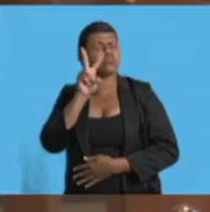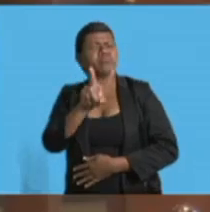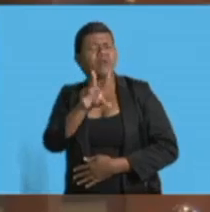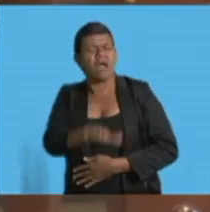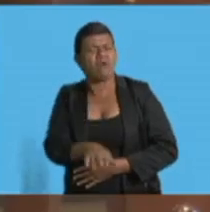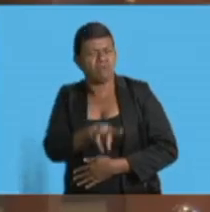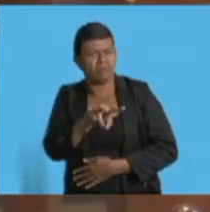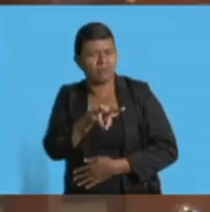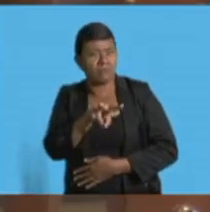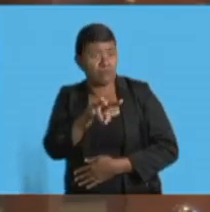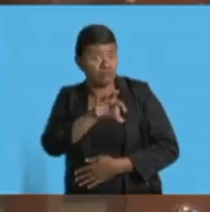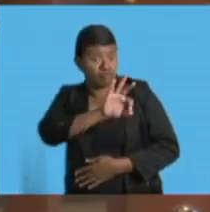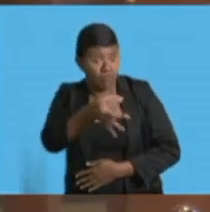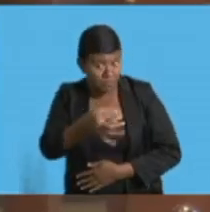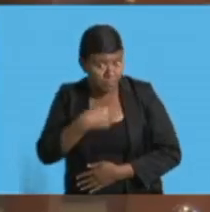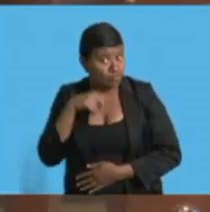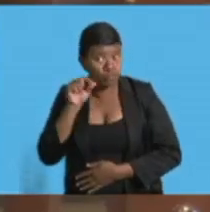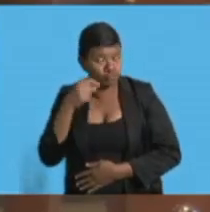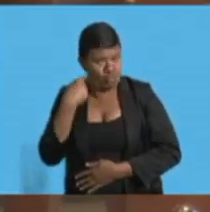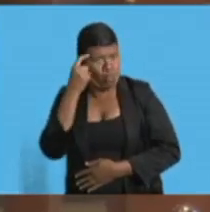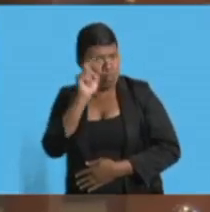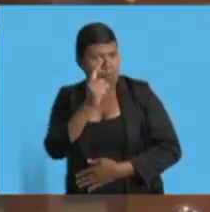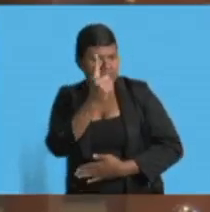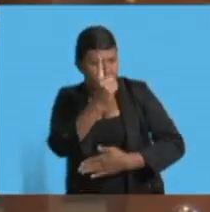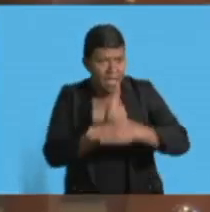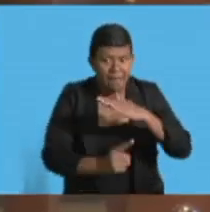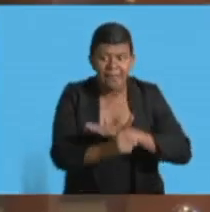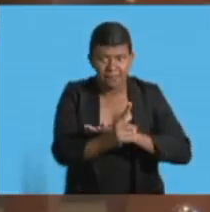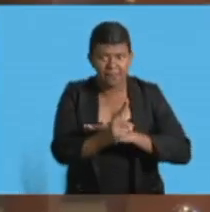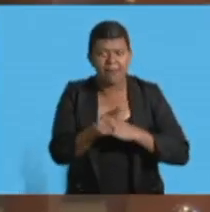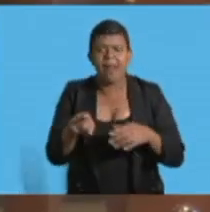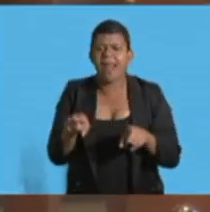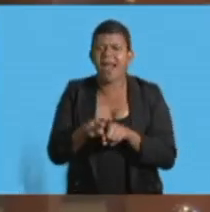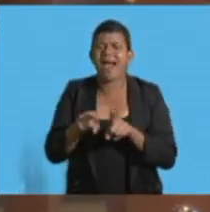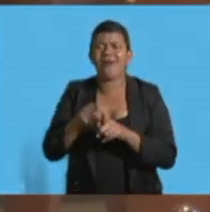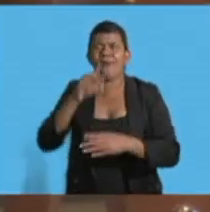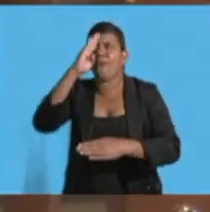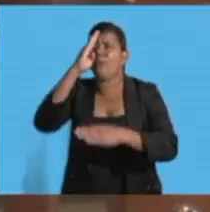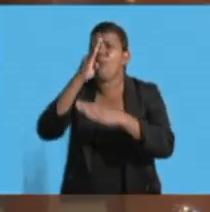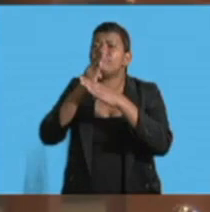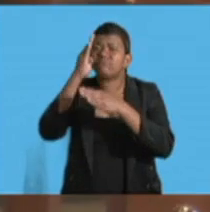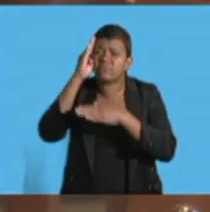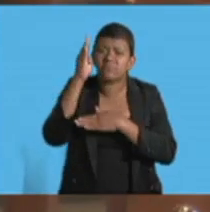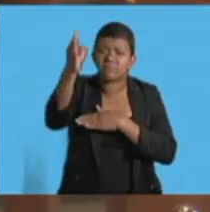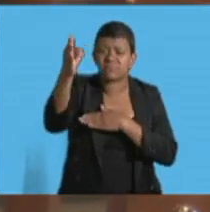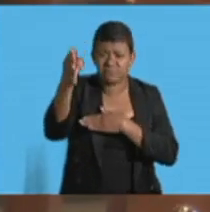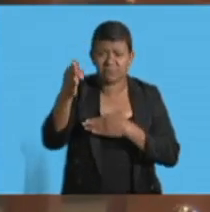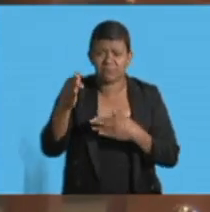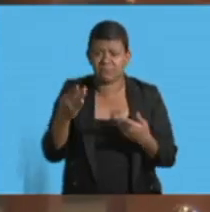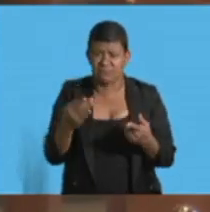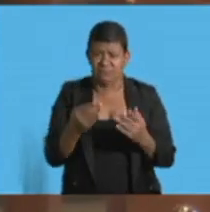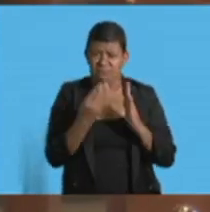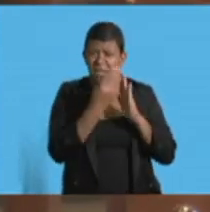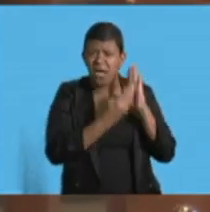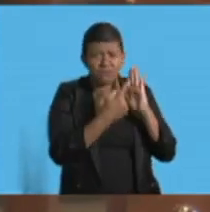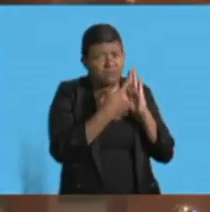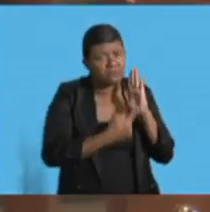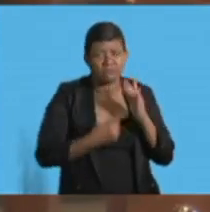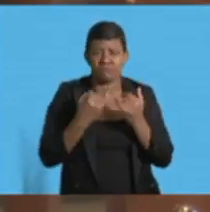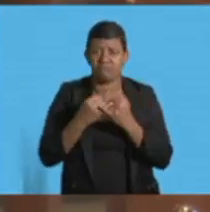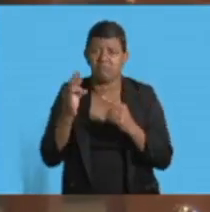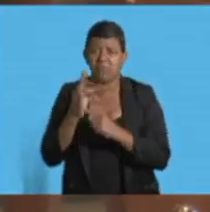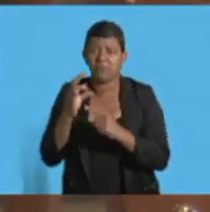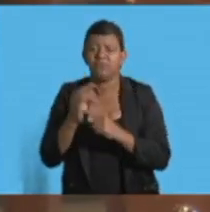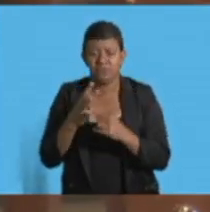not. For these reasons, this budget is very special because it carries the family in its